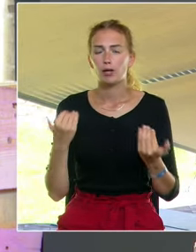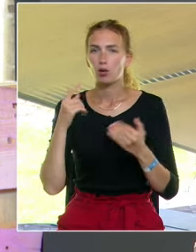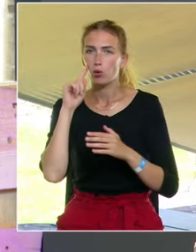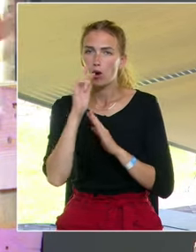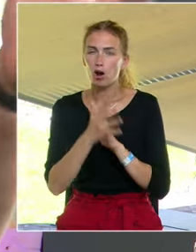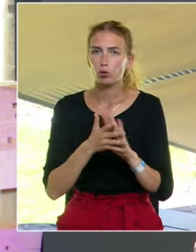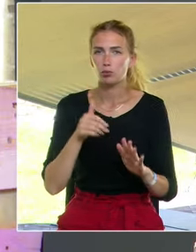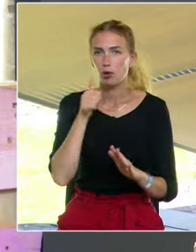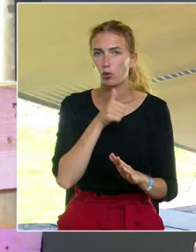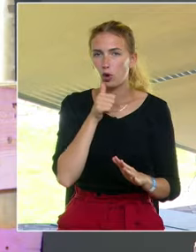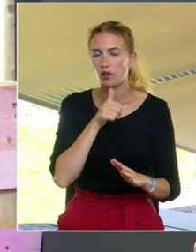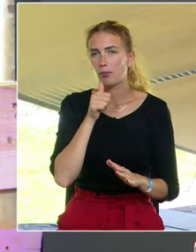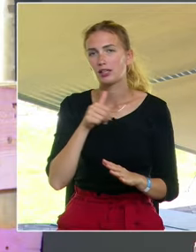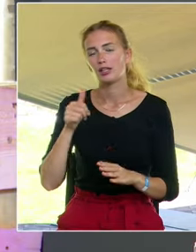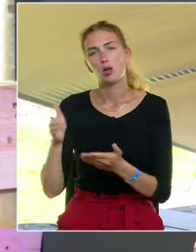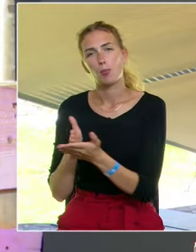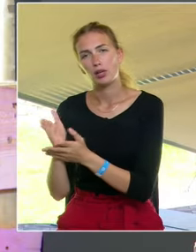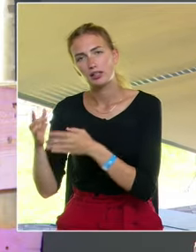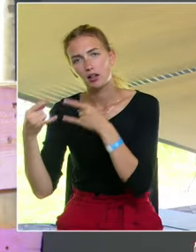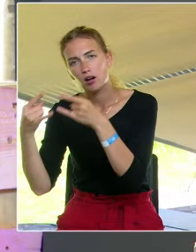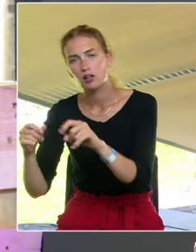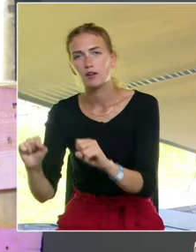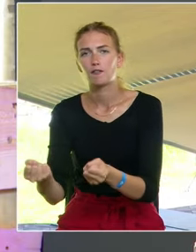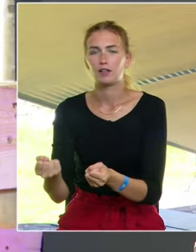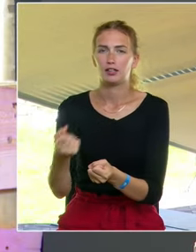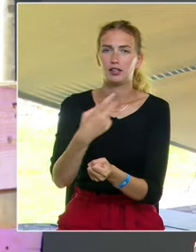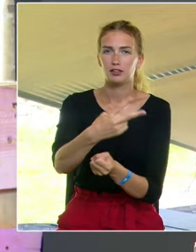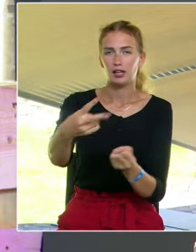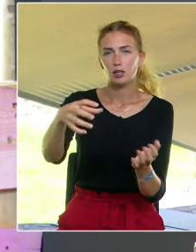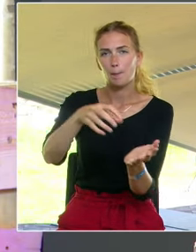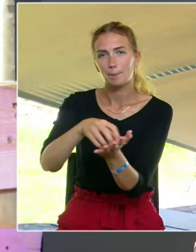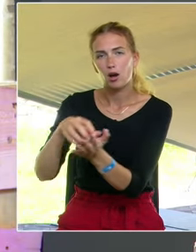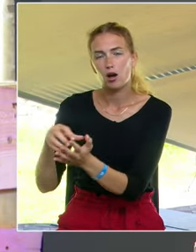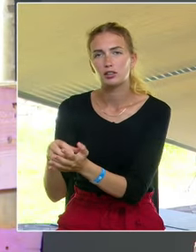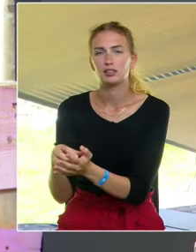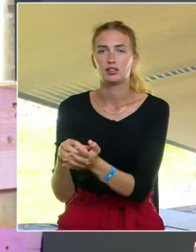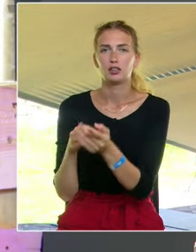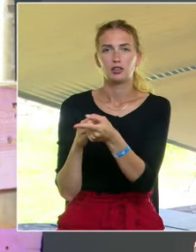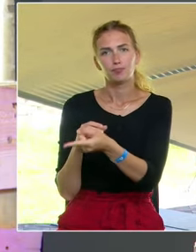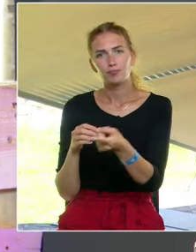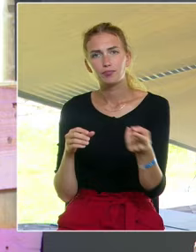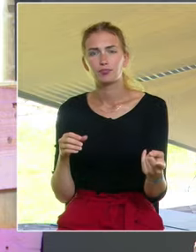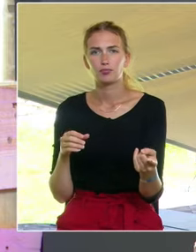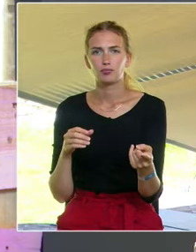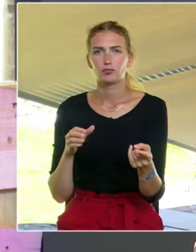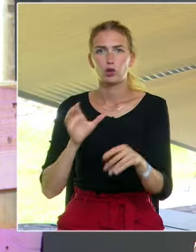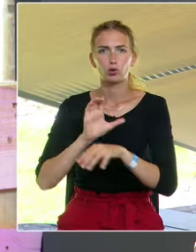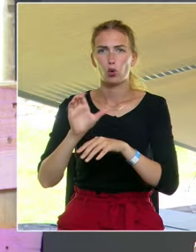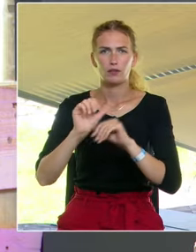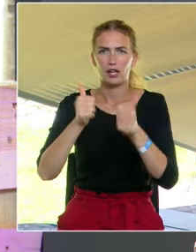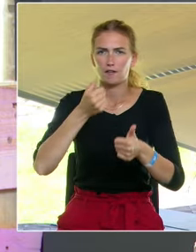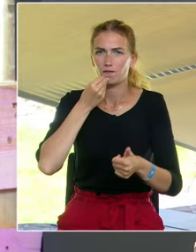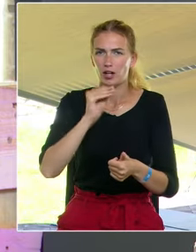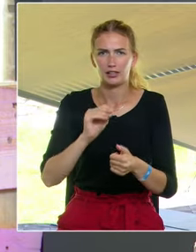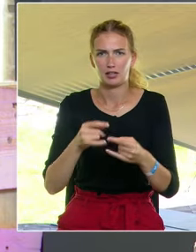when ERR or other public service broadcasters are collaborating with independent content providers, how really is good content? Well, good